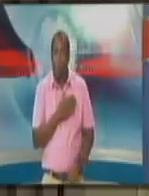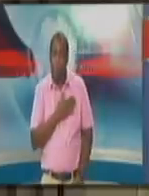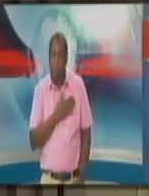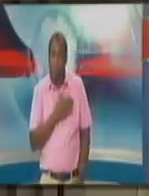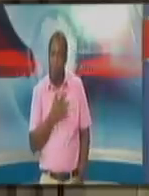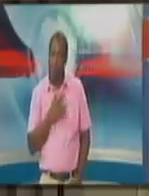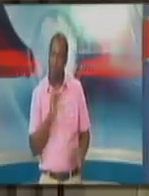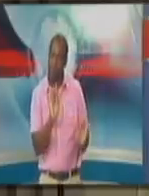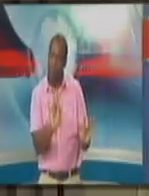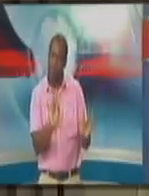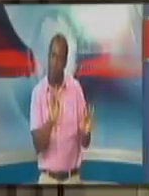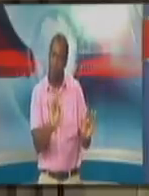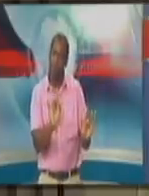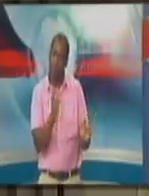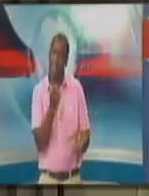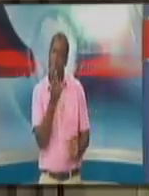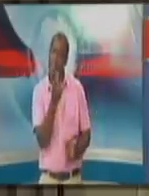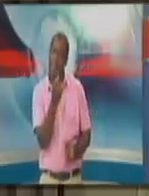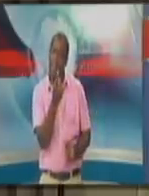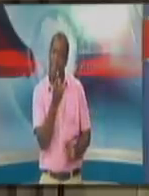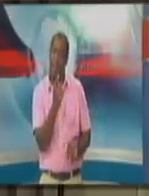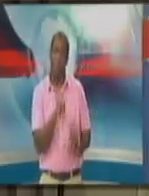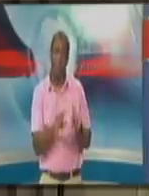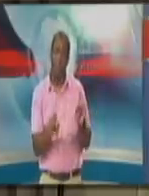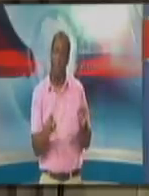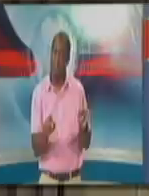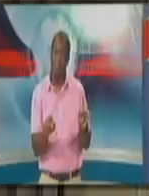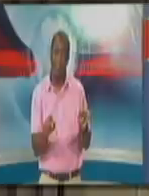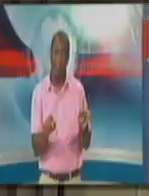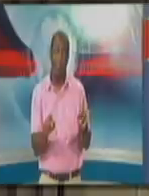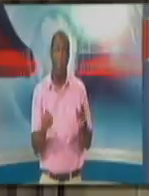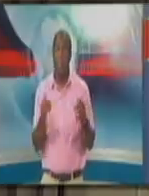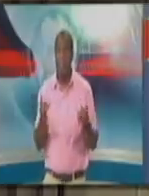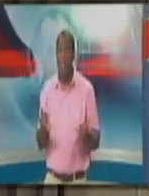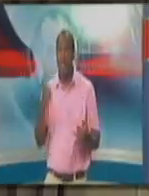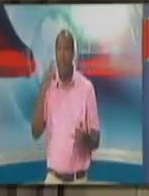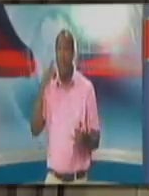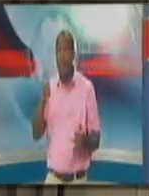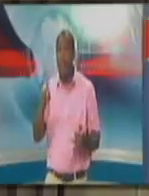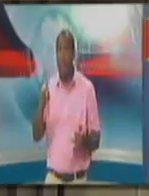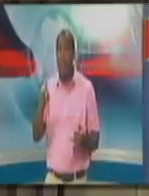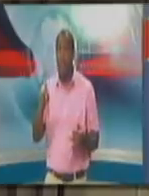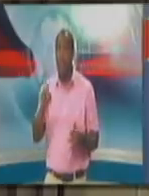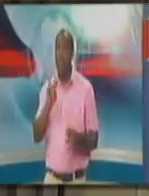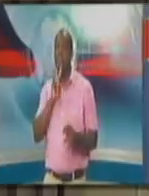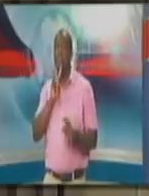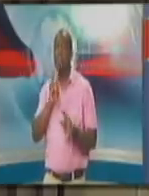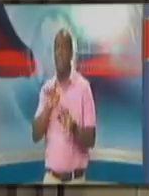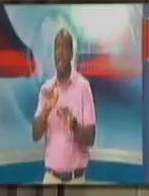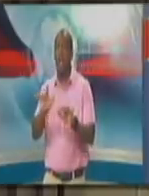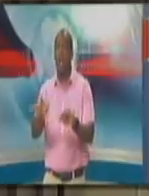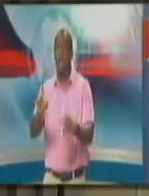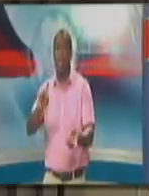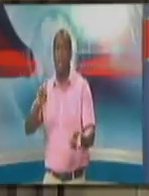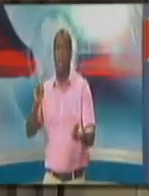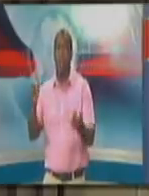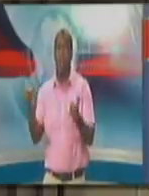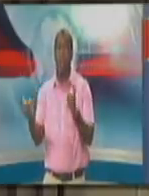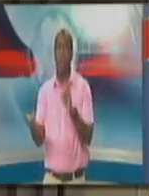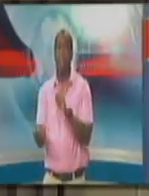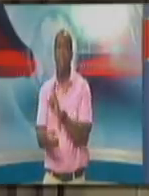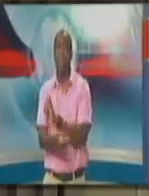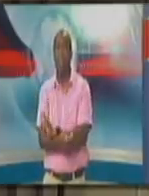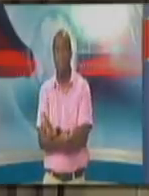in 4 months than anything has changed the world in the past 400 years. We are fighting